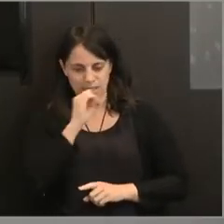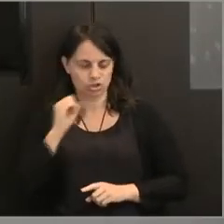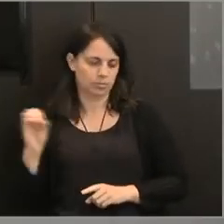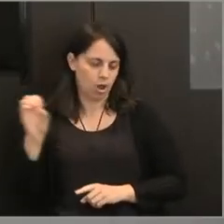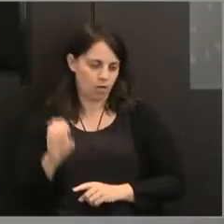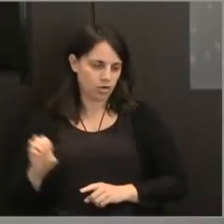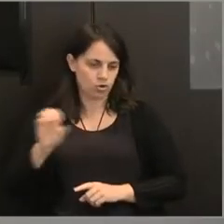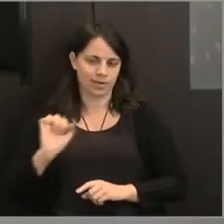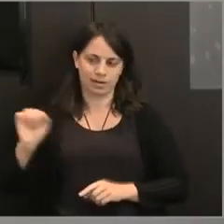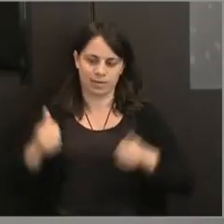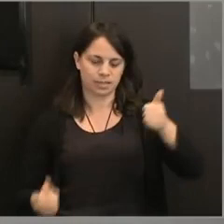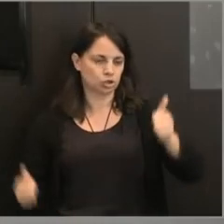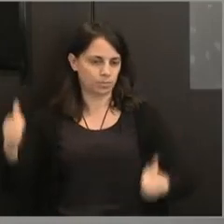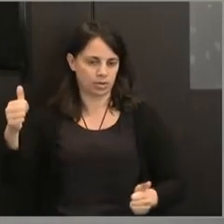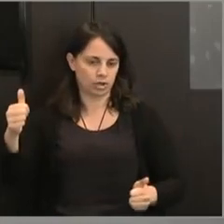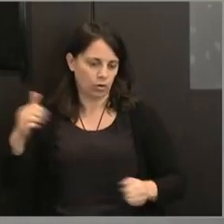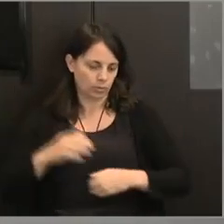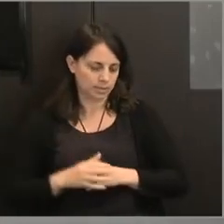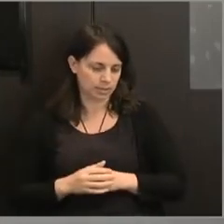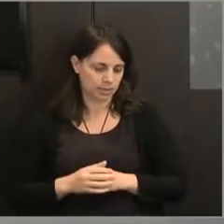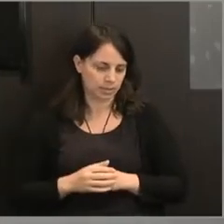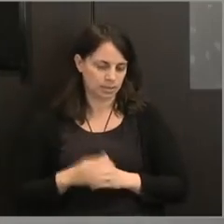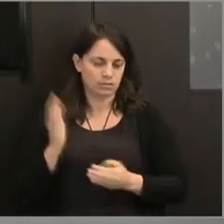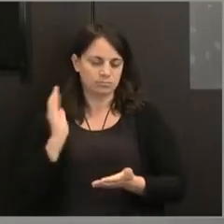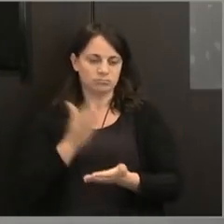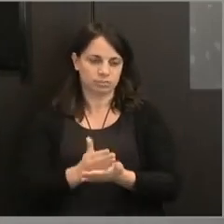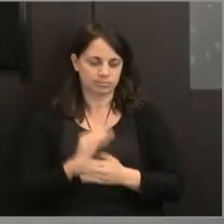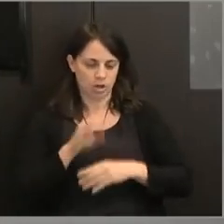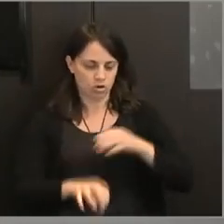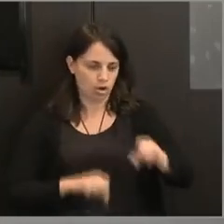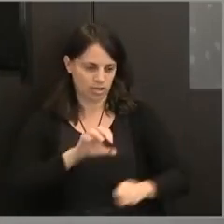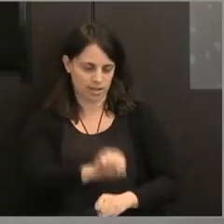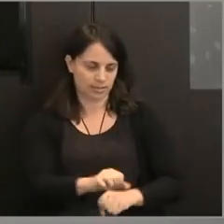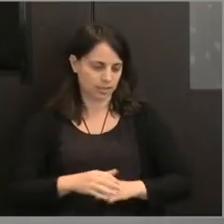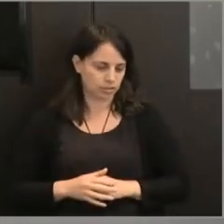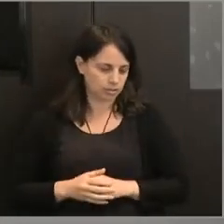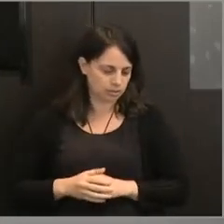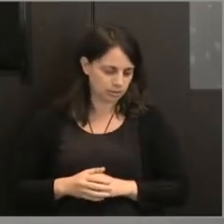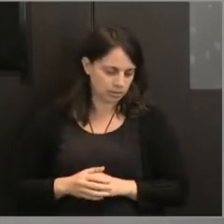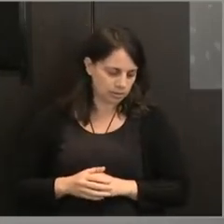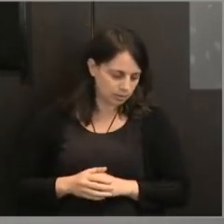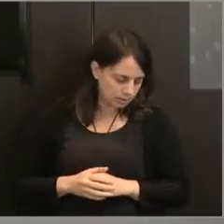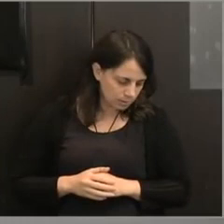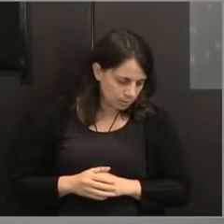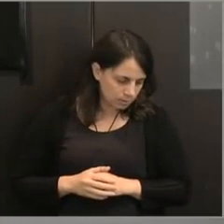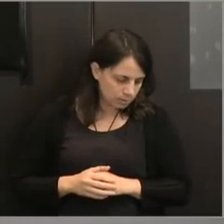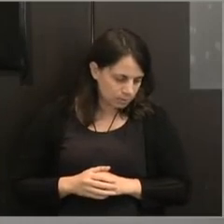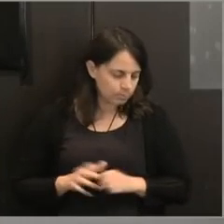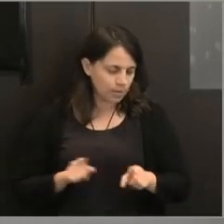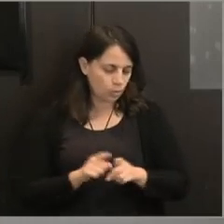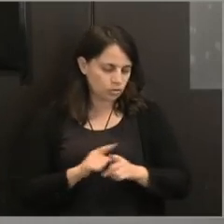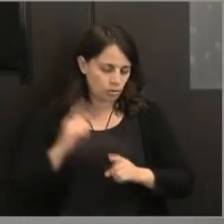European superiority that marked colonisation as a whole, and the attendant belief